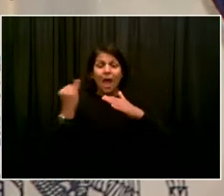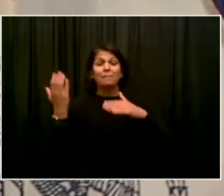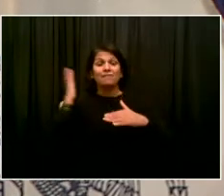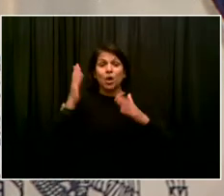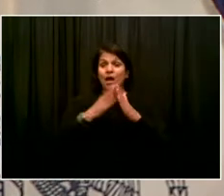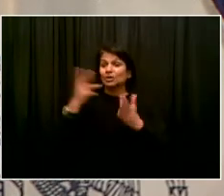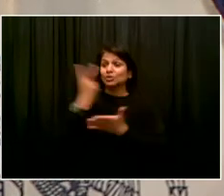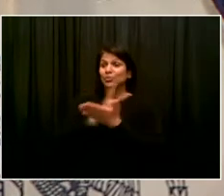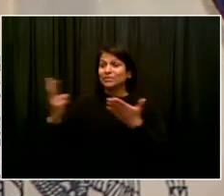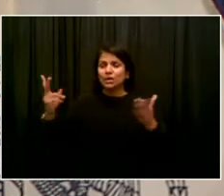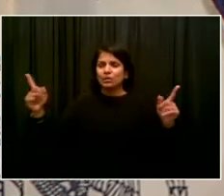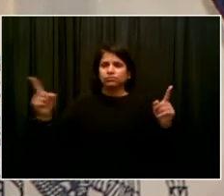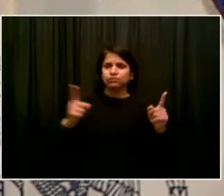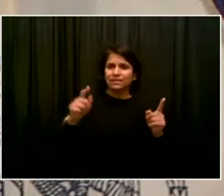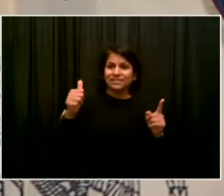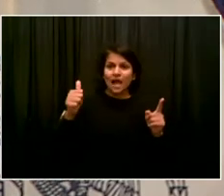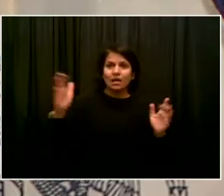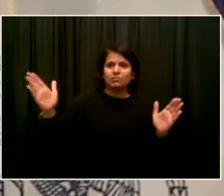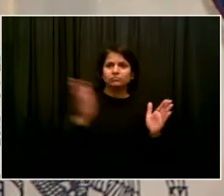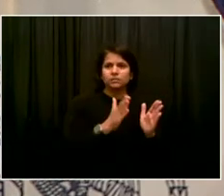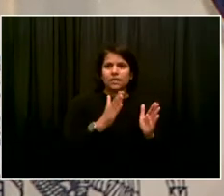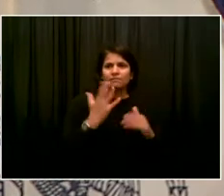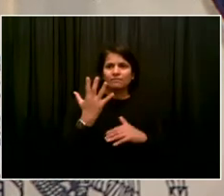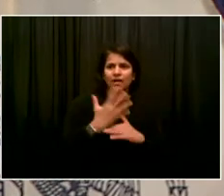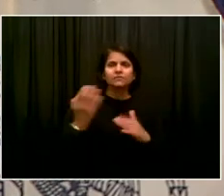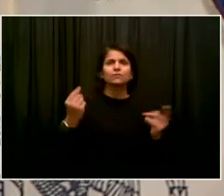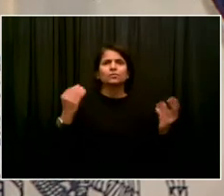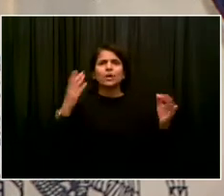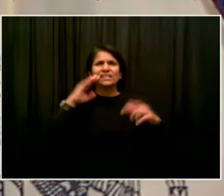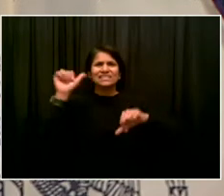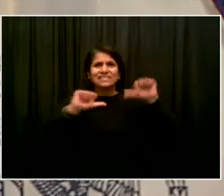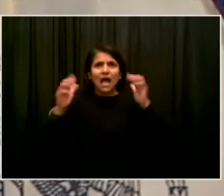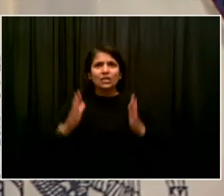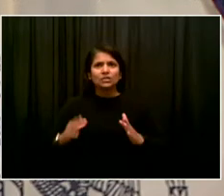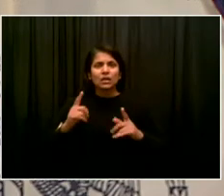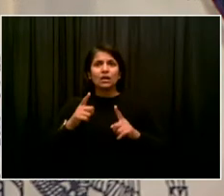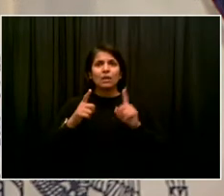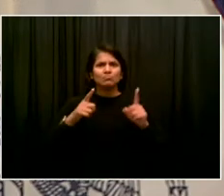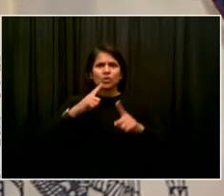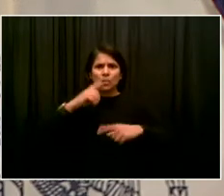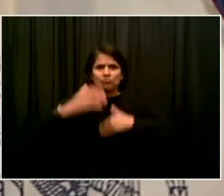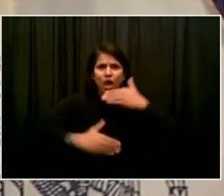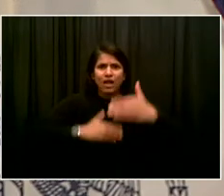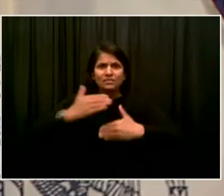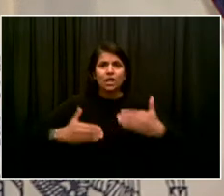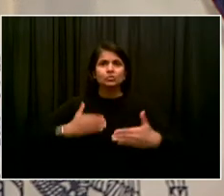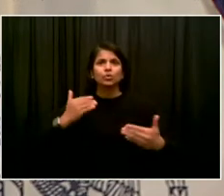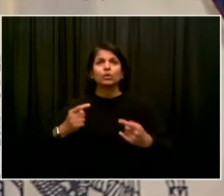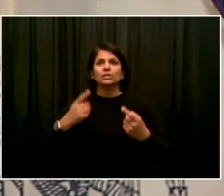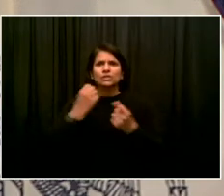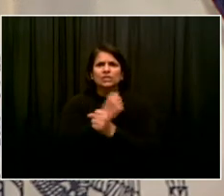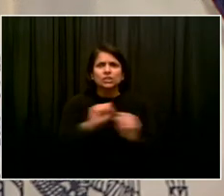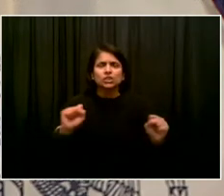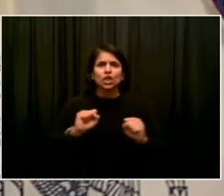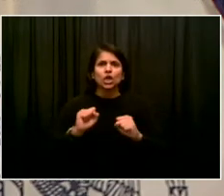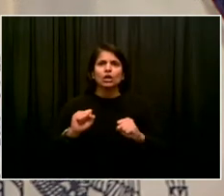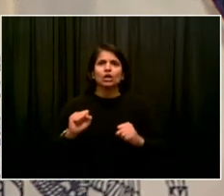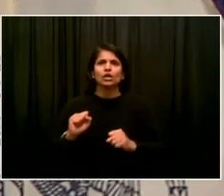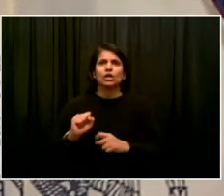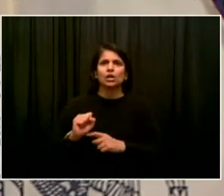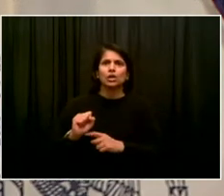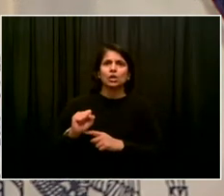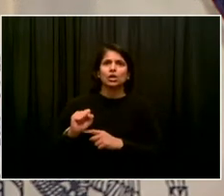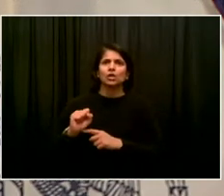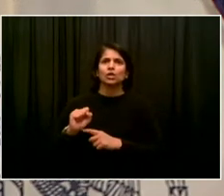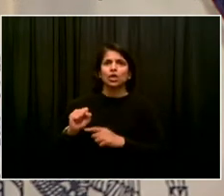the science is evolving and the strategies are evolving with the science, with the data. And that's what has happened here.